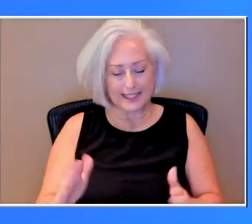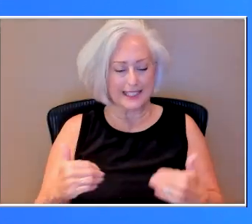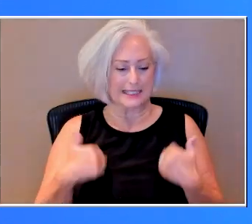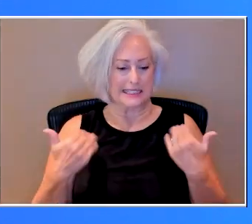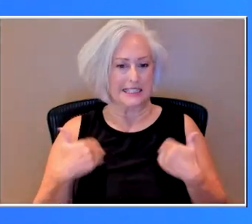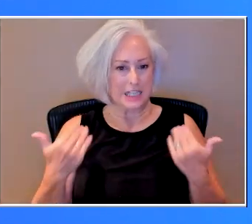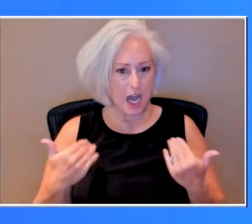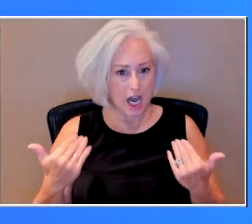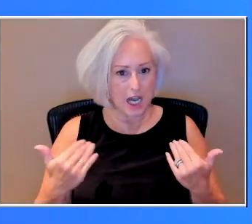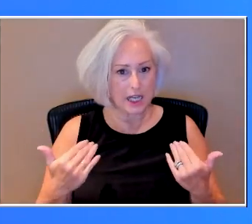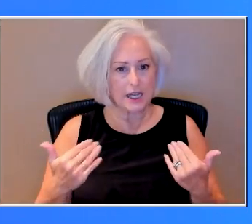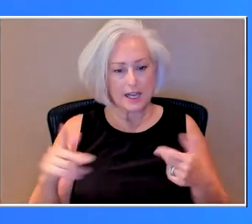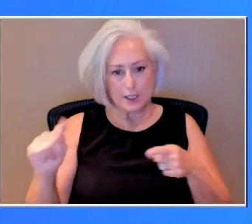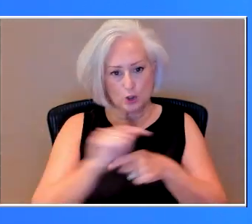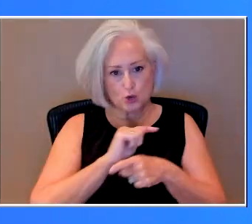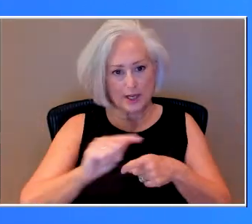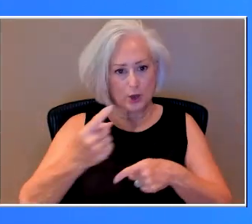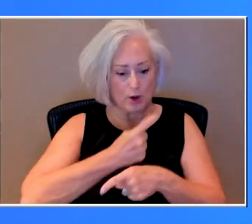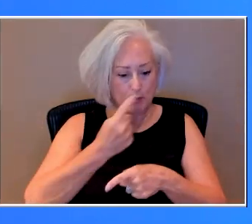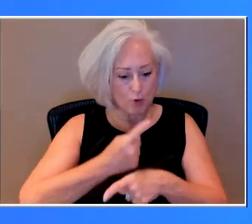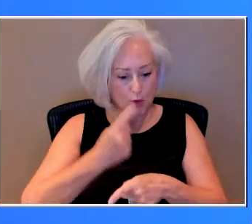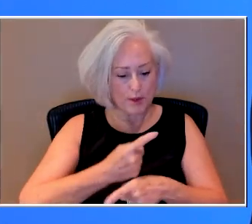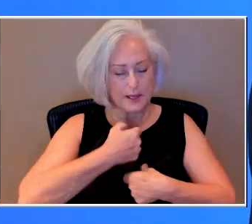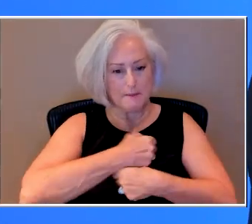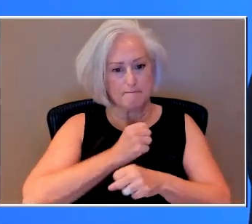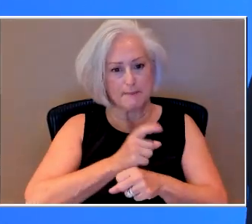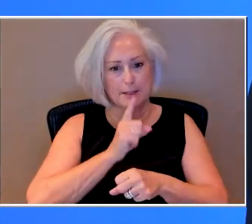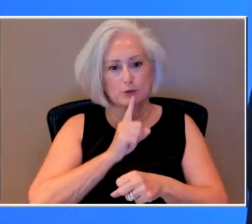training them properly, making sure they're balanced